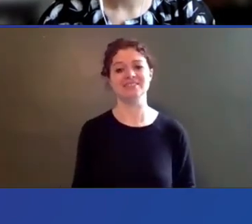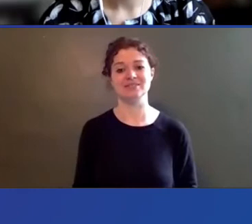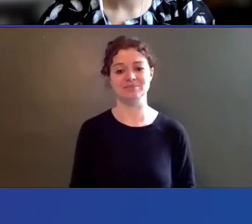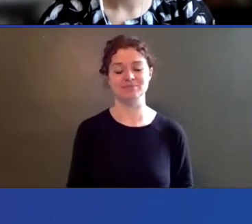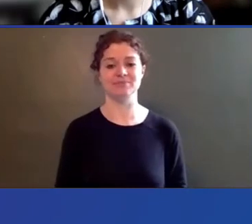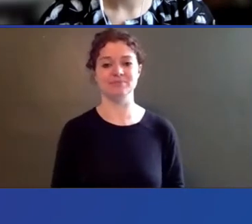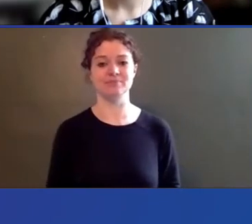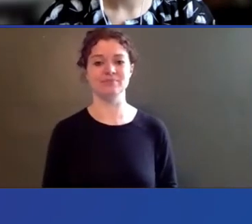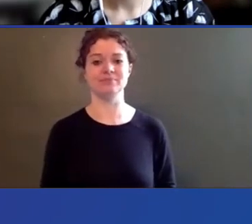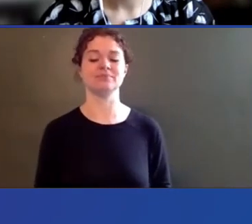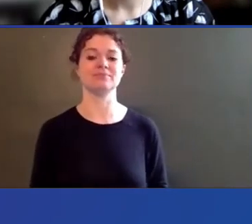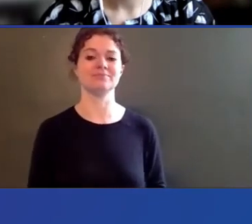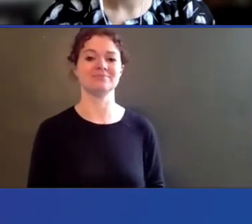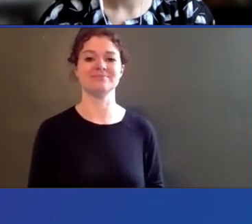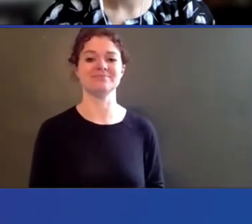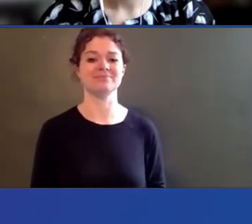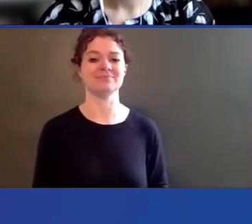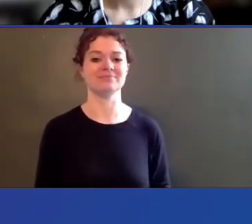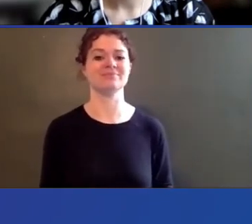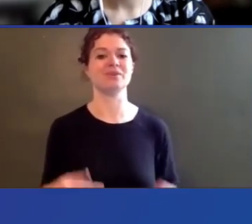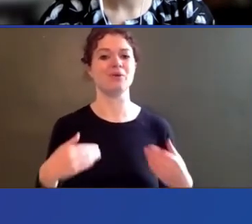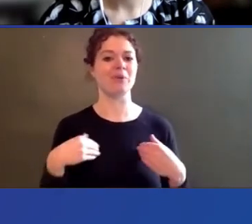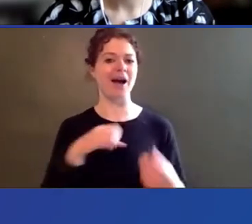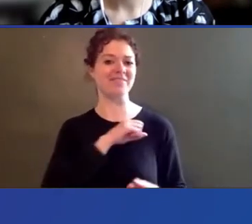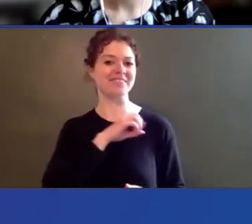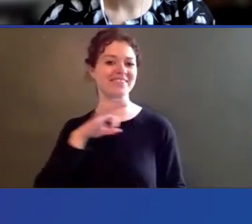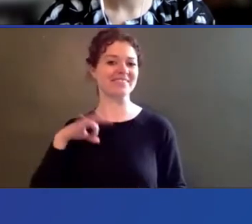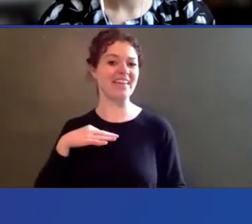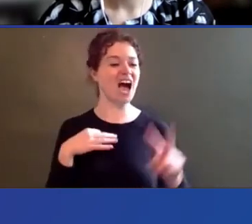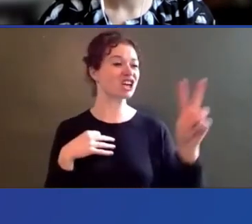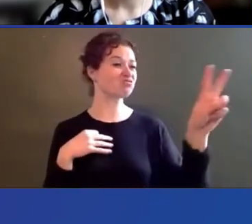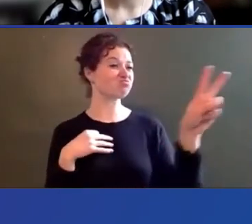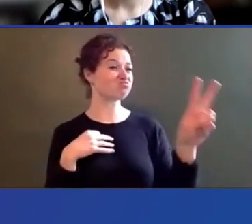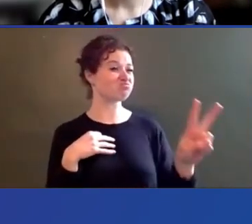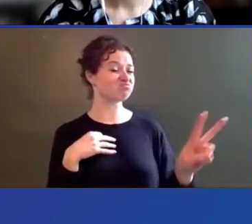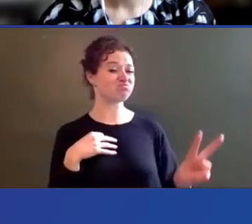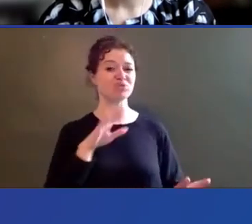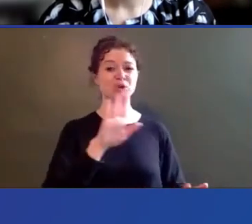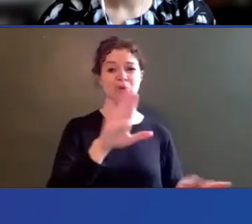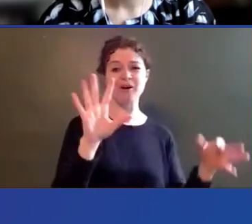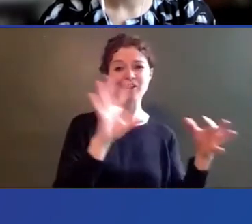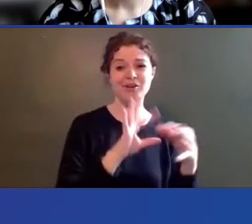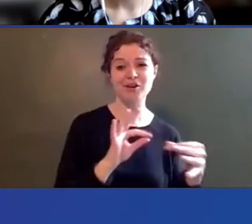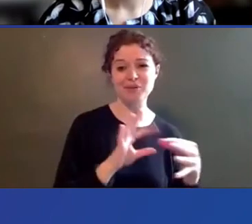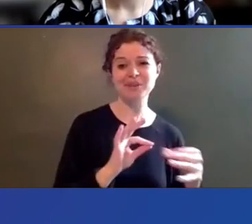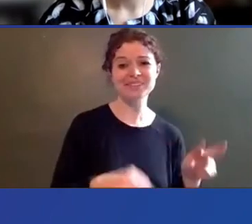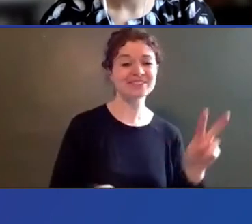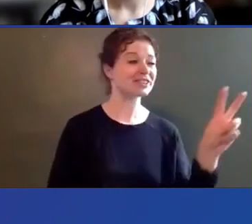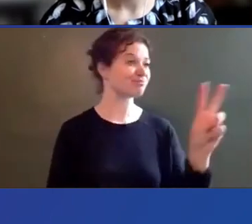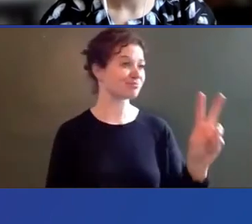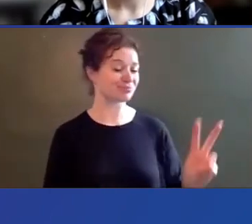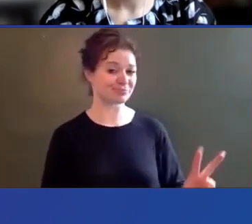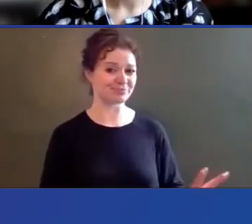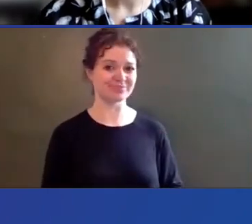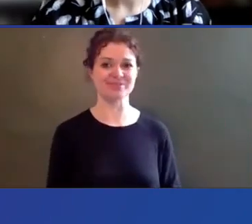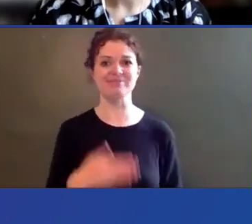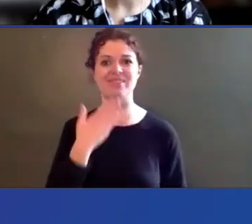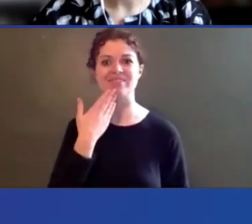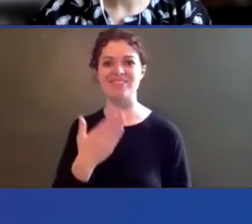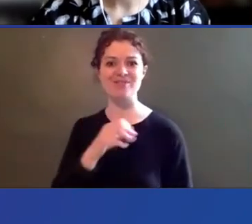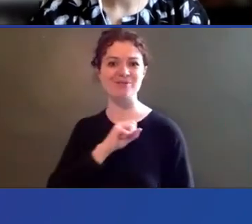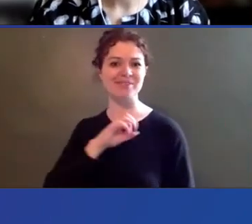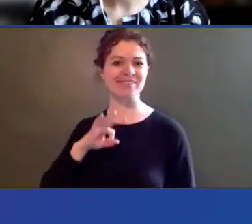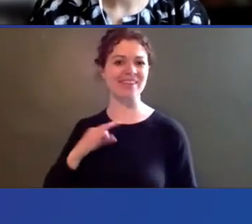NYC chat staff and production team. Thank you for that, for all your work on this